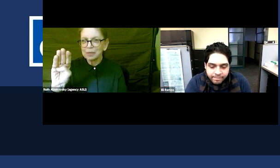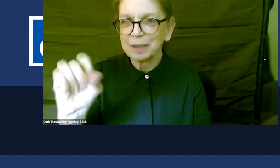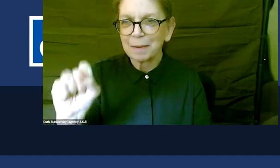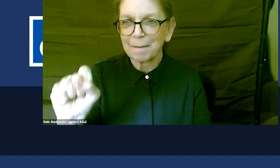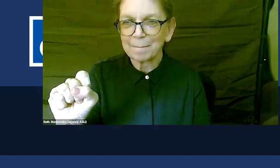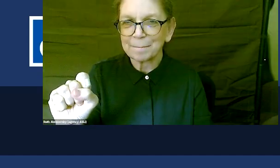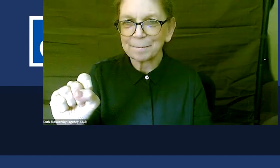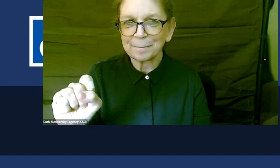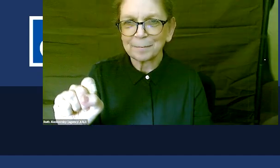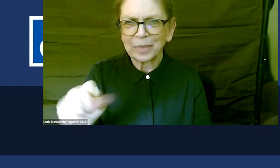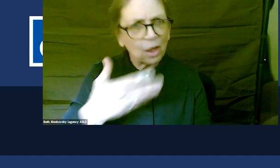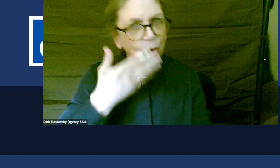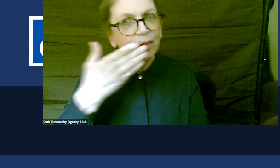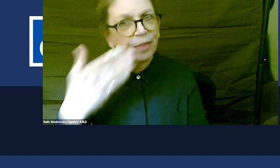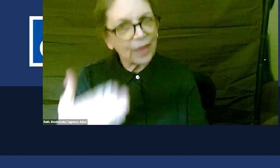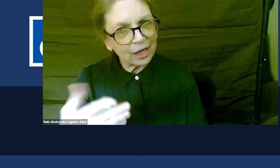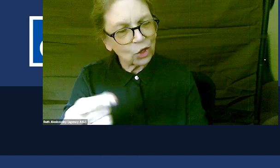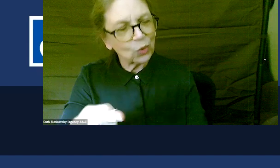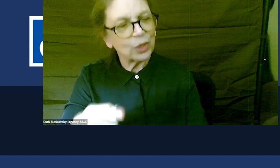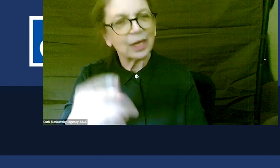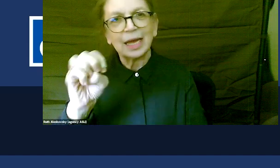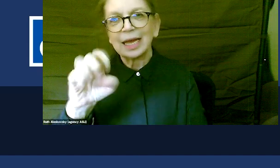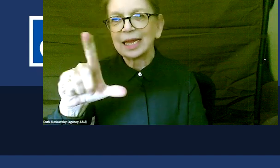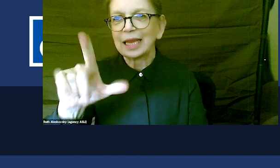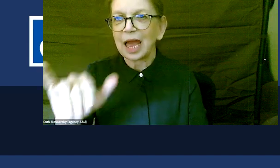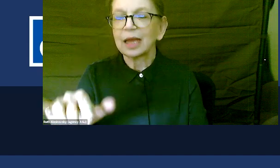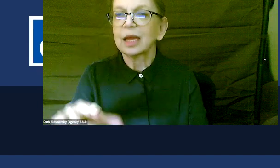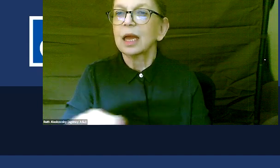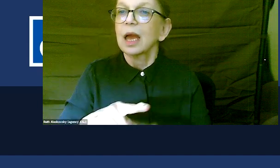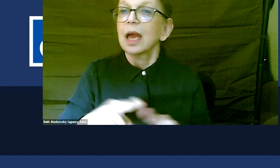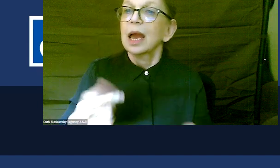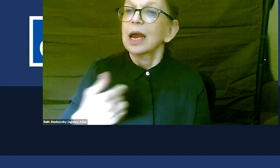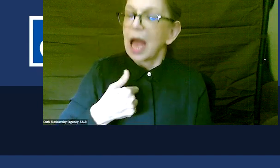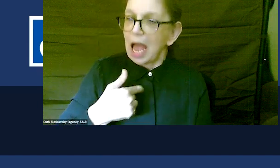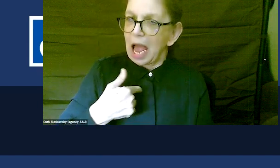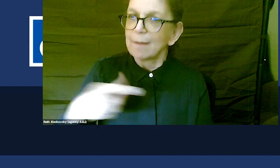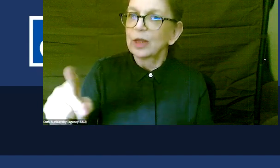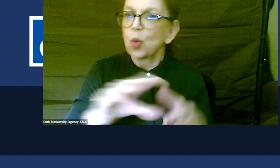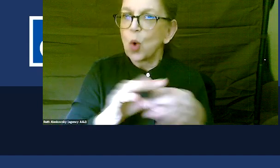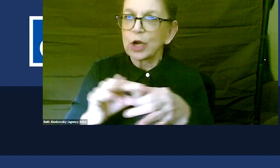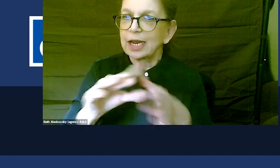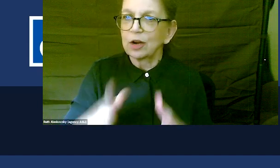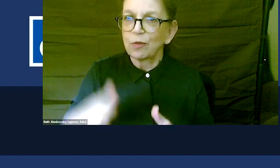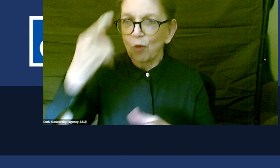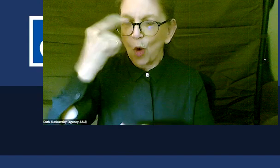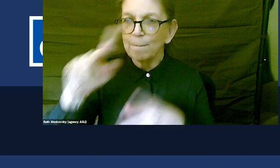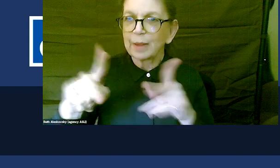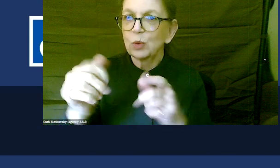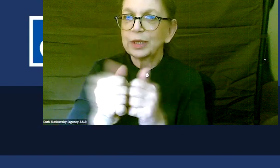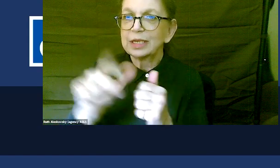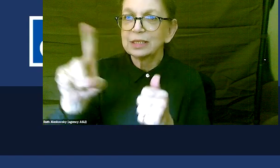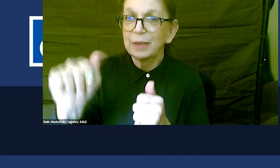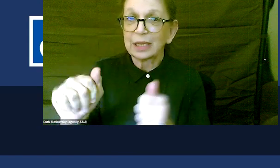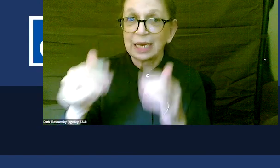Thank you, Eli. My name is Arthur Jacobs. I'm the housing coordinator at the Mayor's Office for People with Disabilities. One